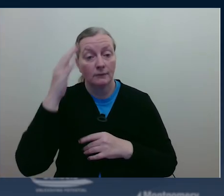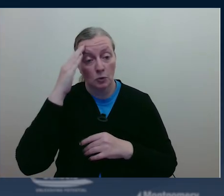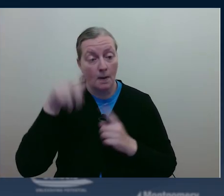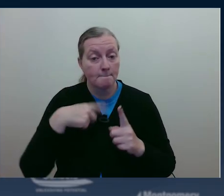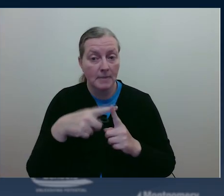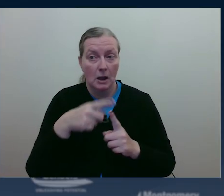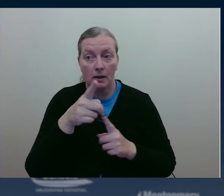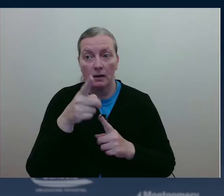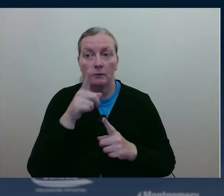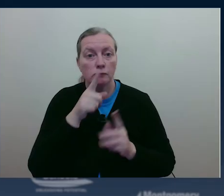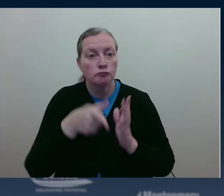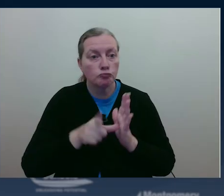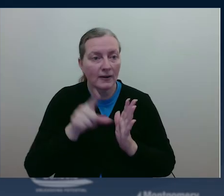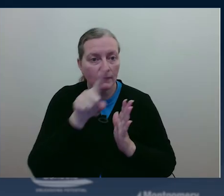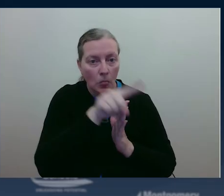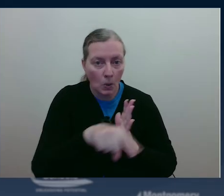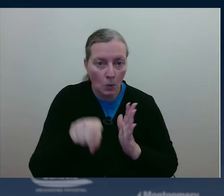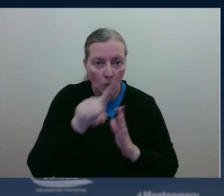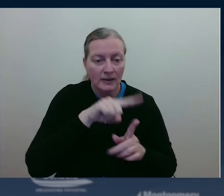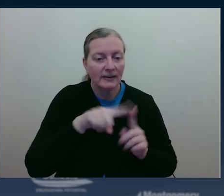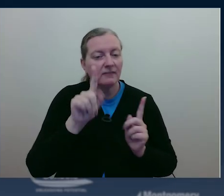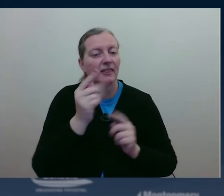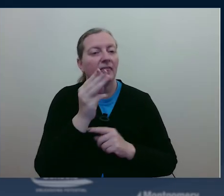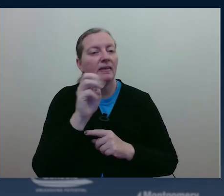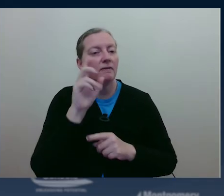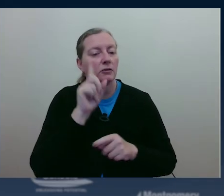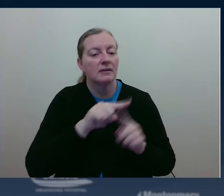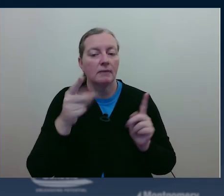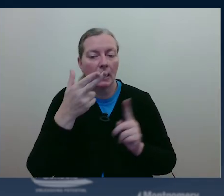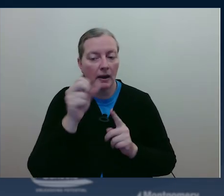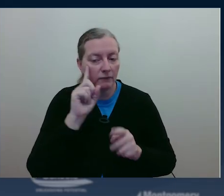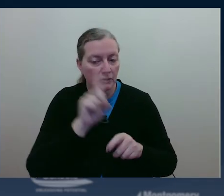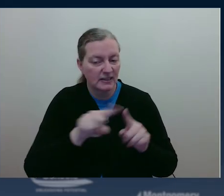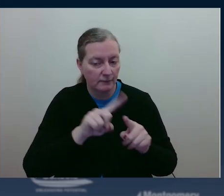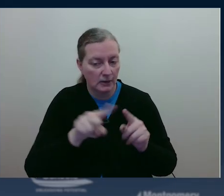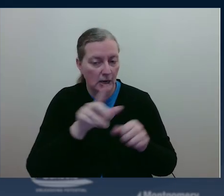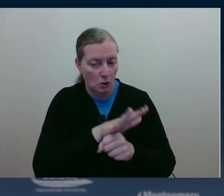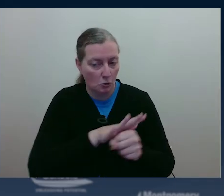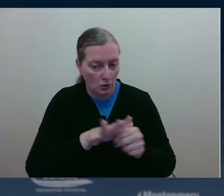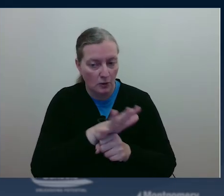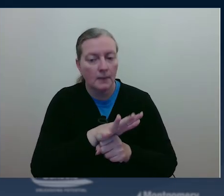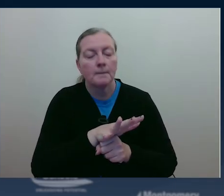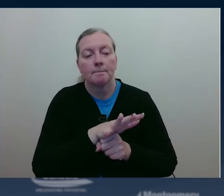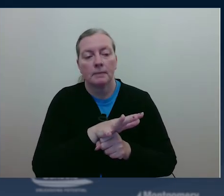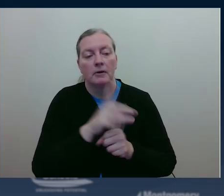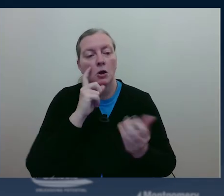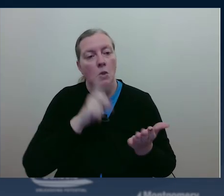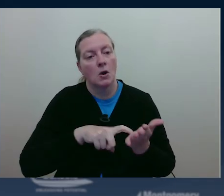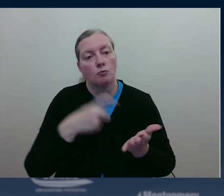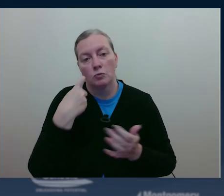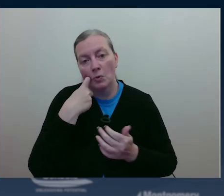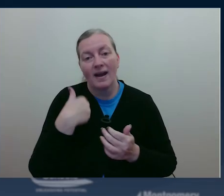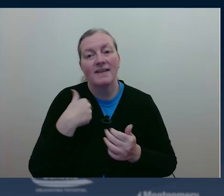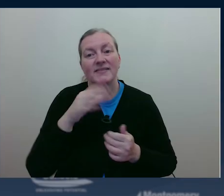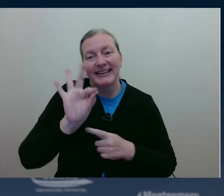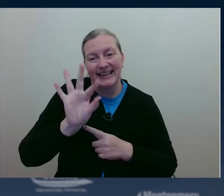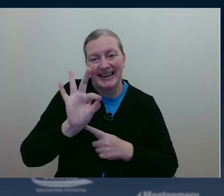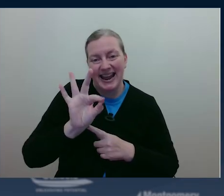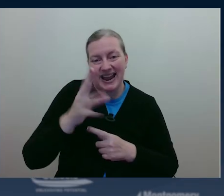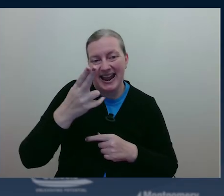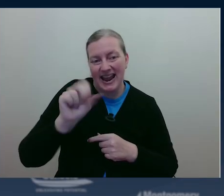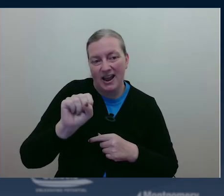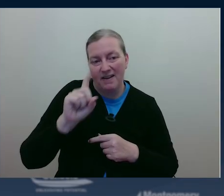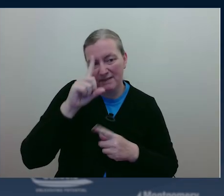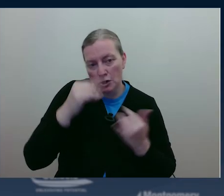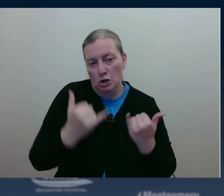themes per the high schools within these regions. And as noted recently, there are 9 high schools of the current 25 that do